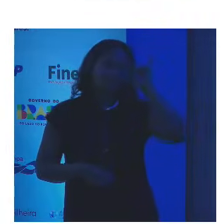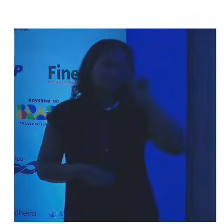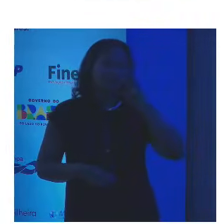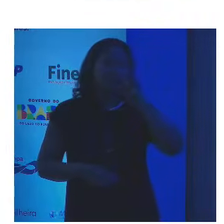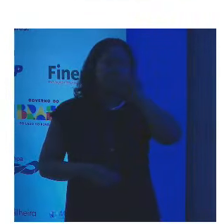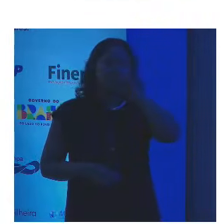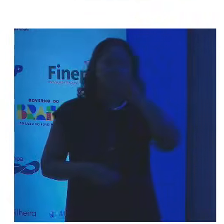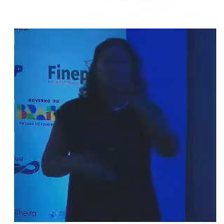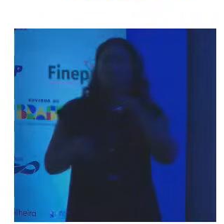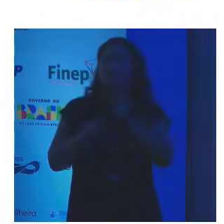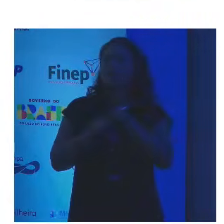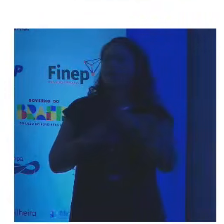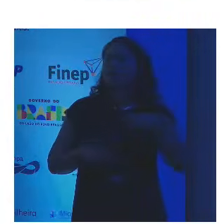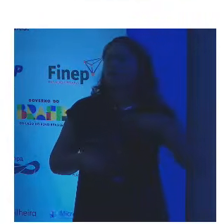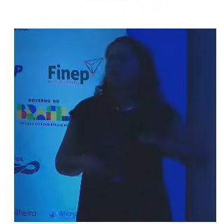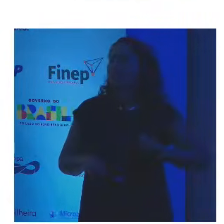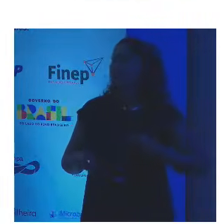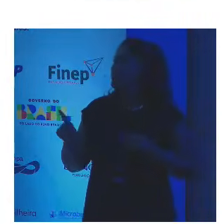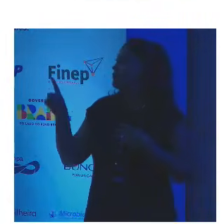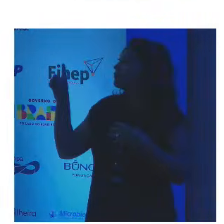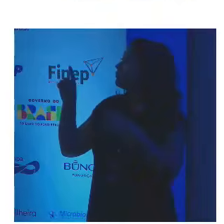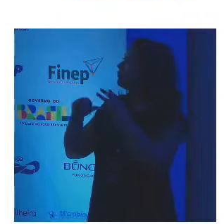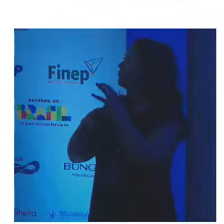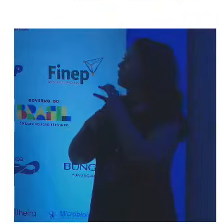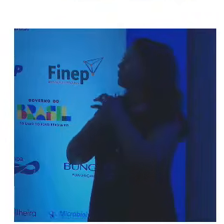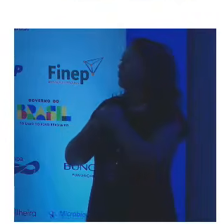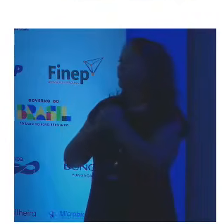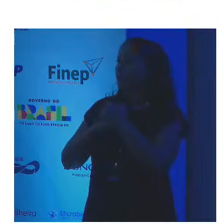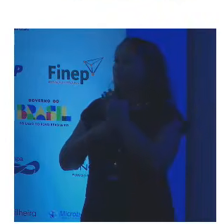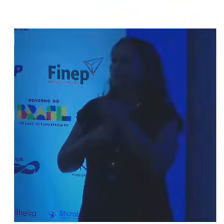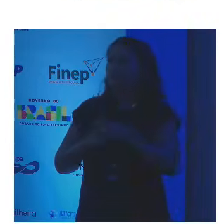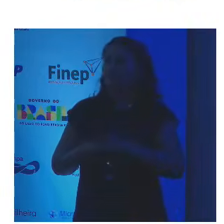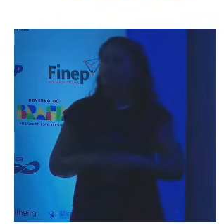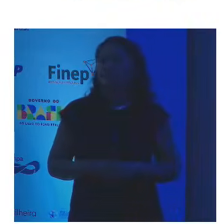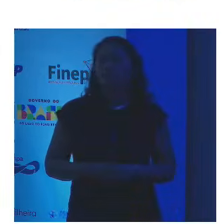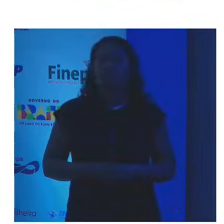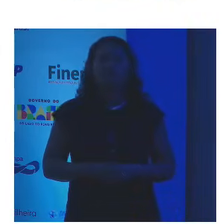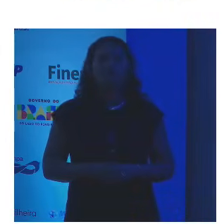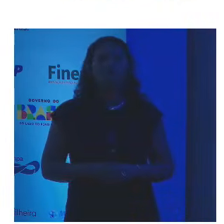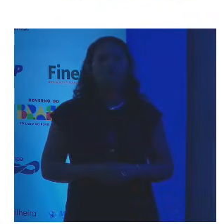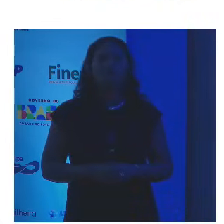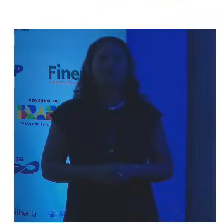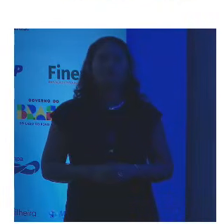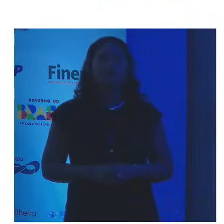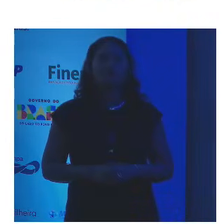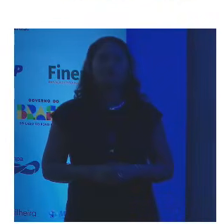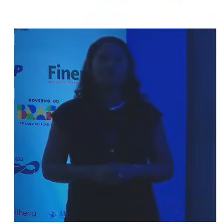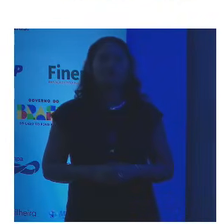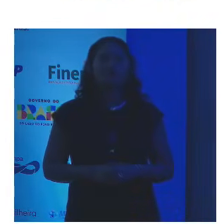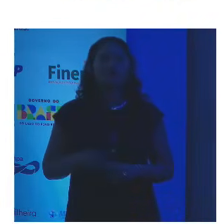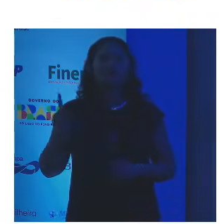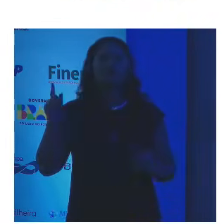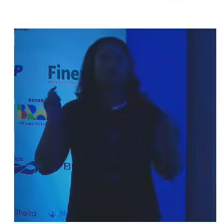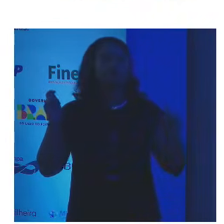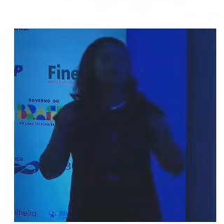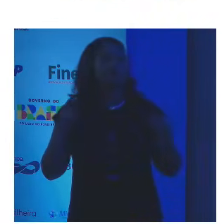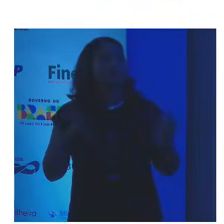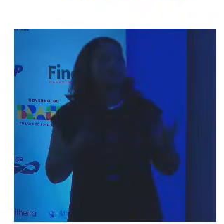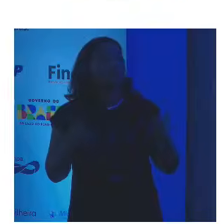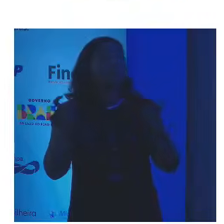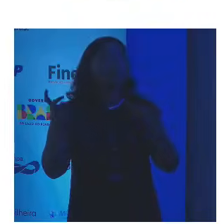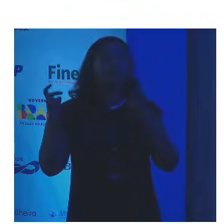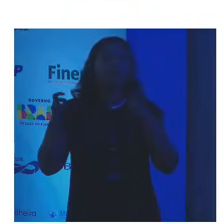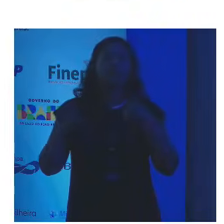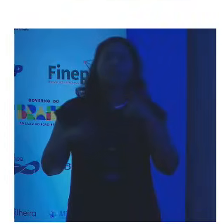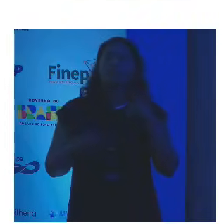bycatch. That is everything. Everyone wants to avoid this, but also allow some activity. So this is typically where